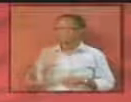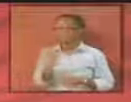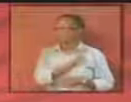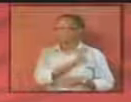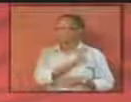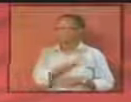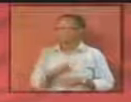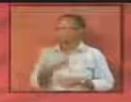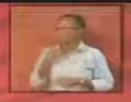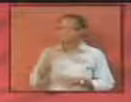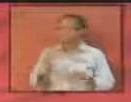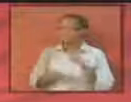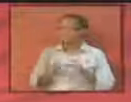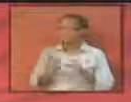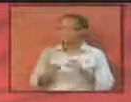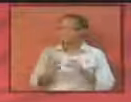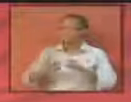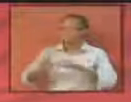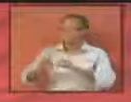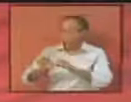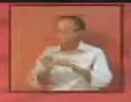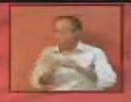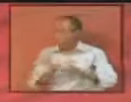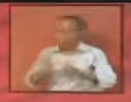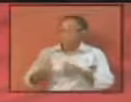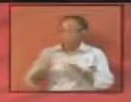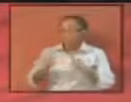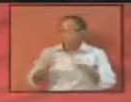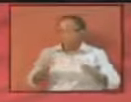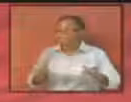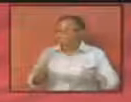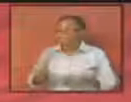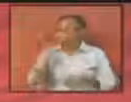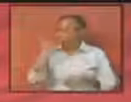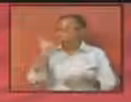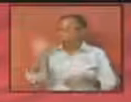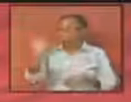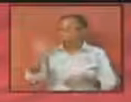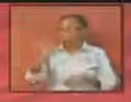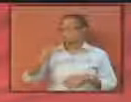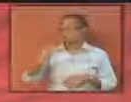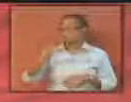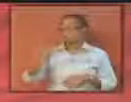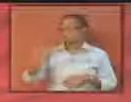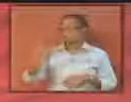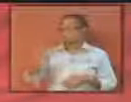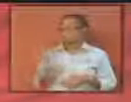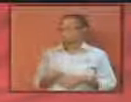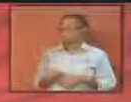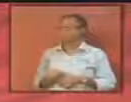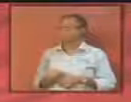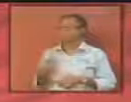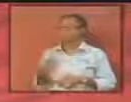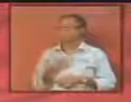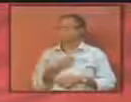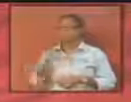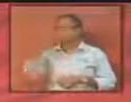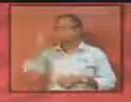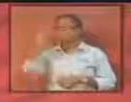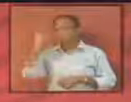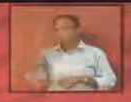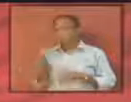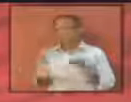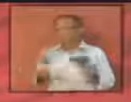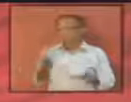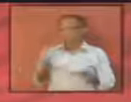P1, we can't then say 90% of the people in the infections in Trinidad are P1, because those 9 people might have been from the same cluster.